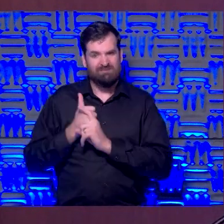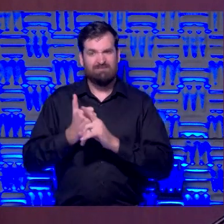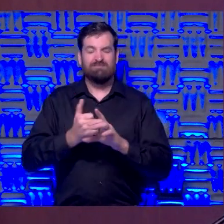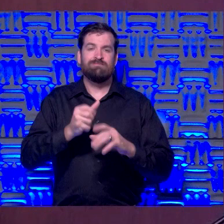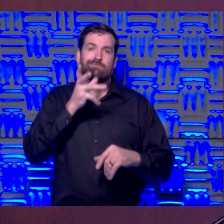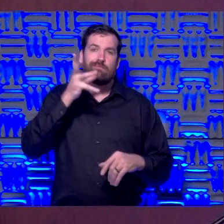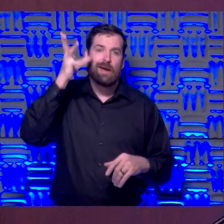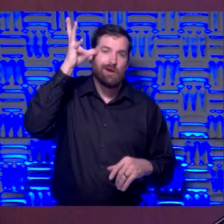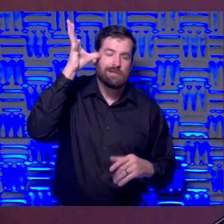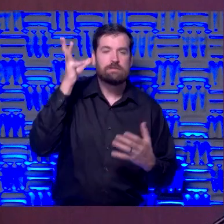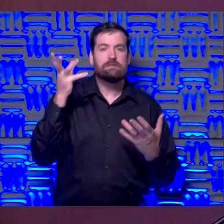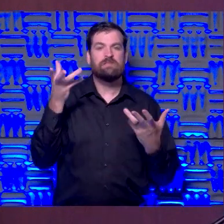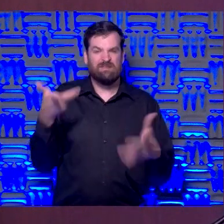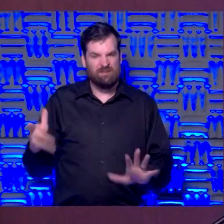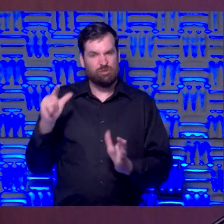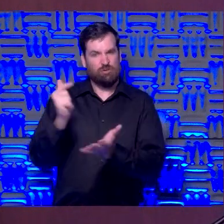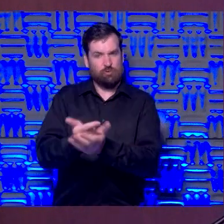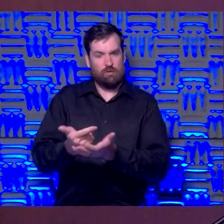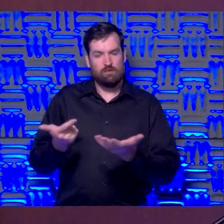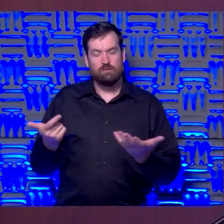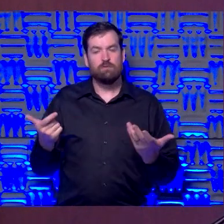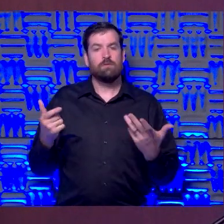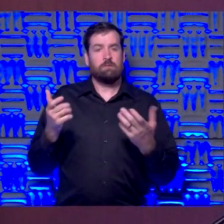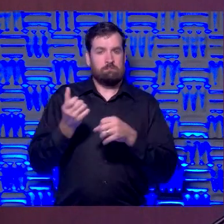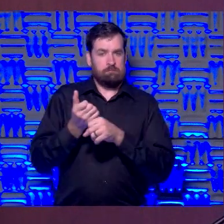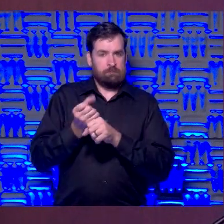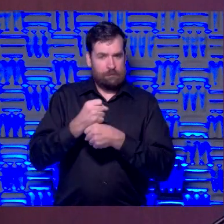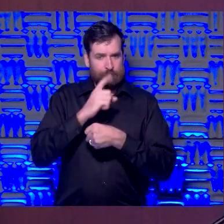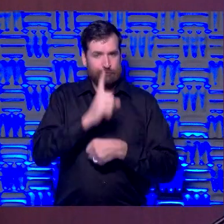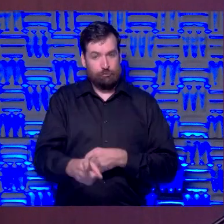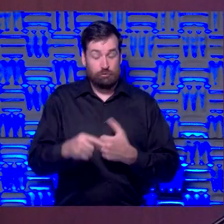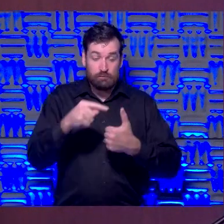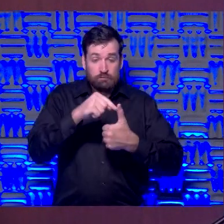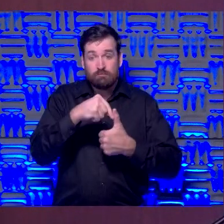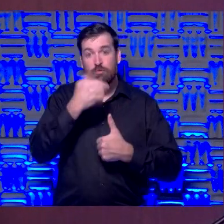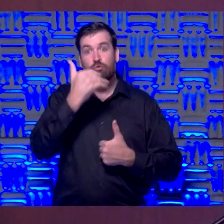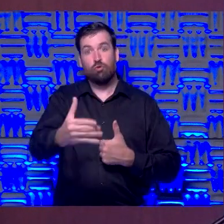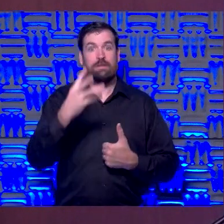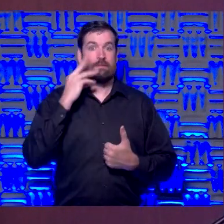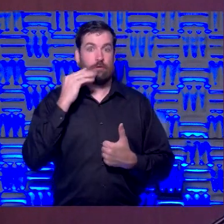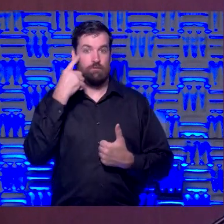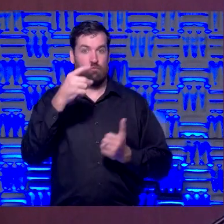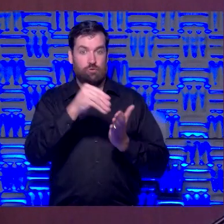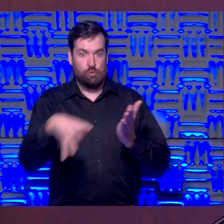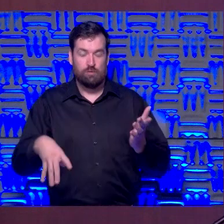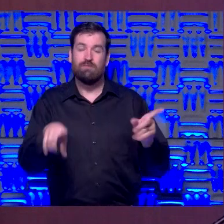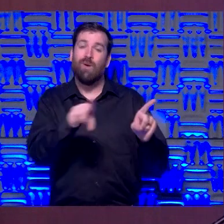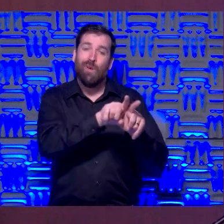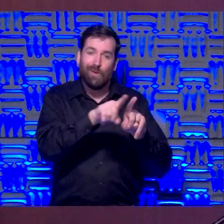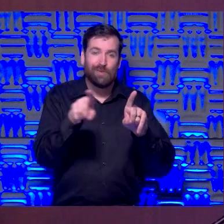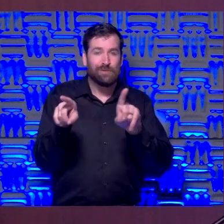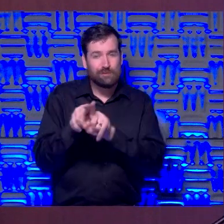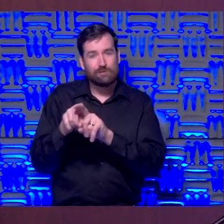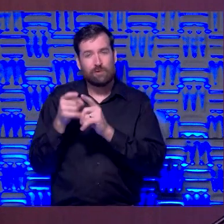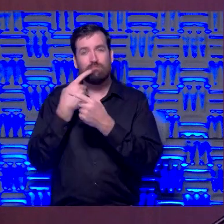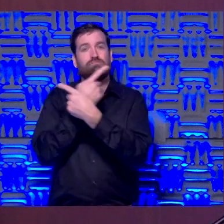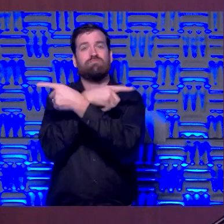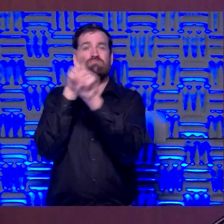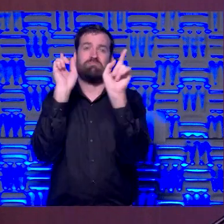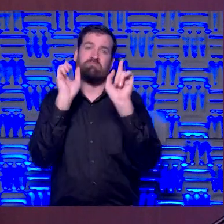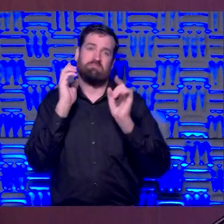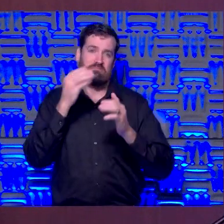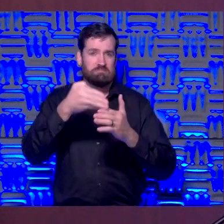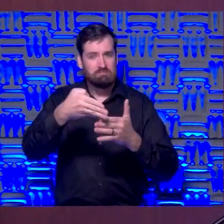those things, and want to make sure their students have a good experience, but in a safe fashion, and can successfully